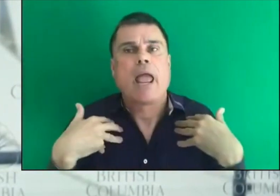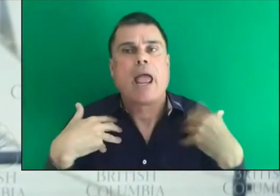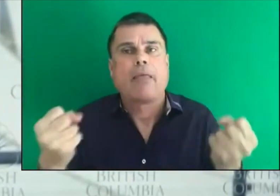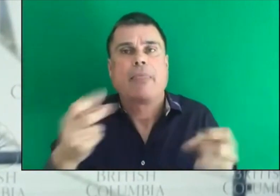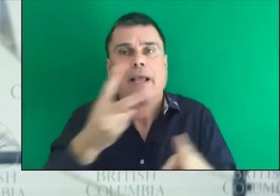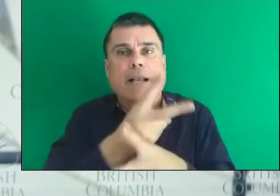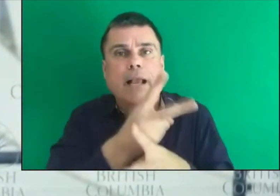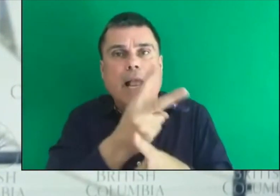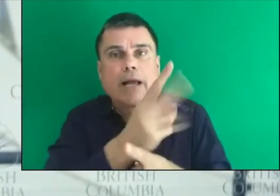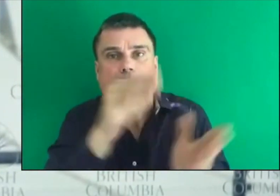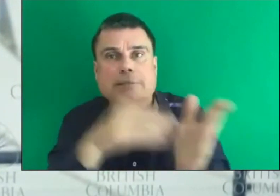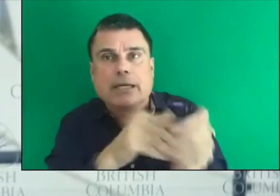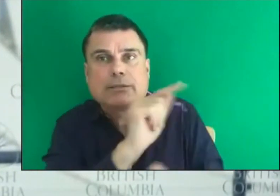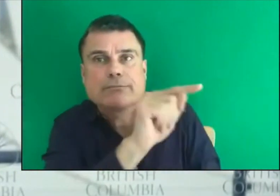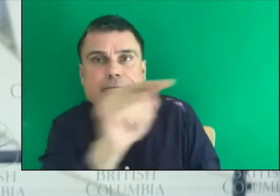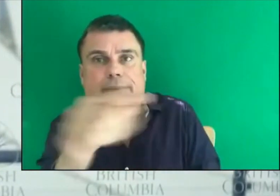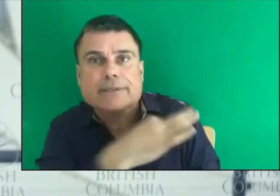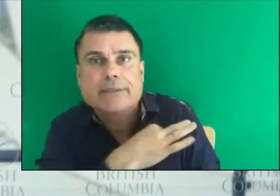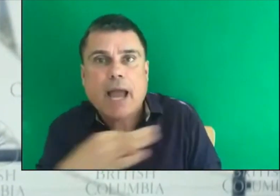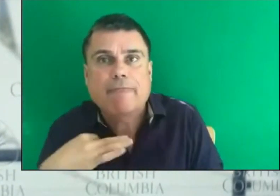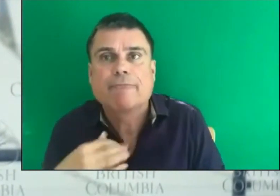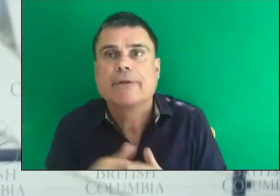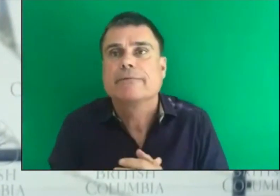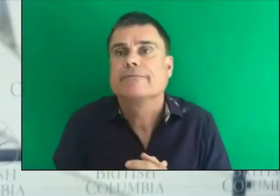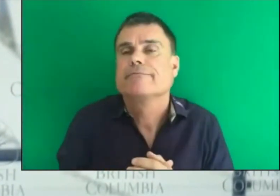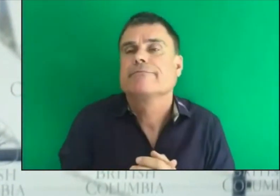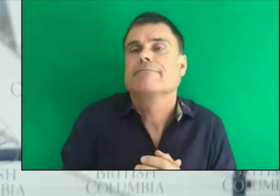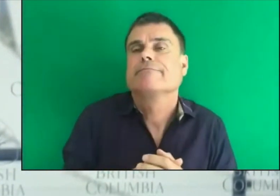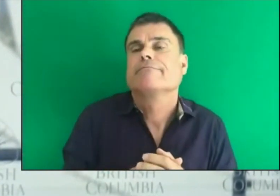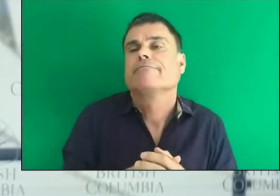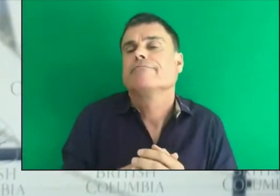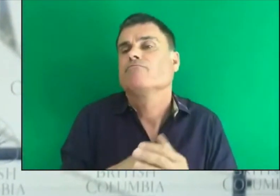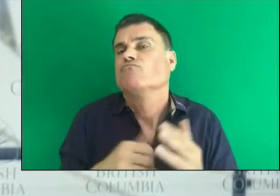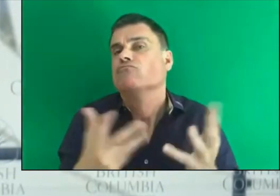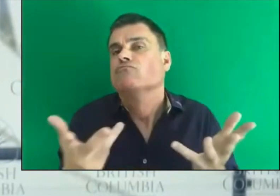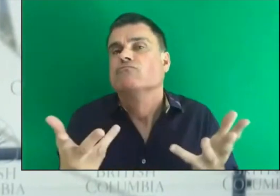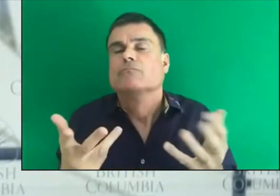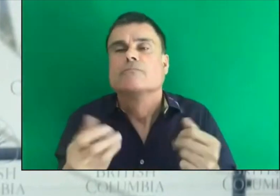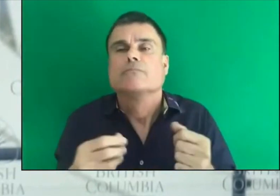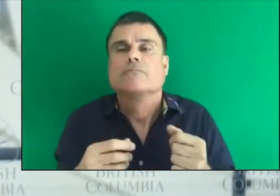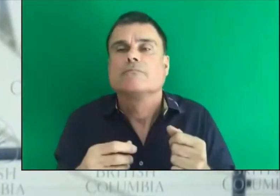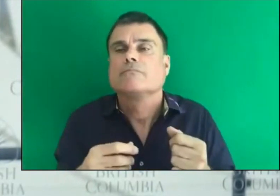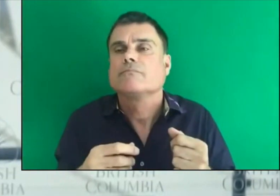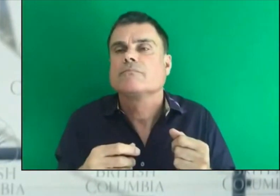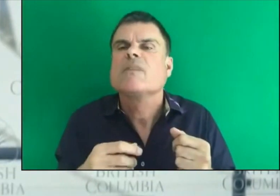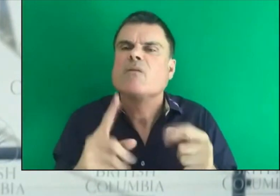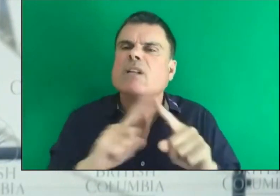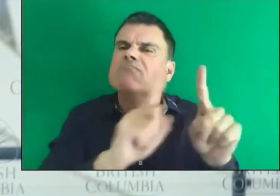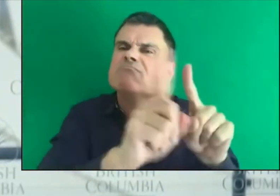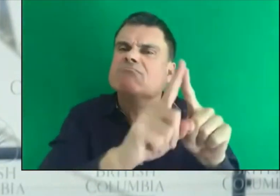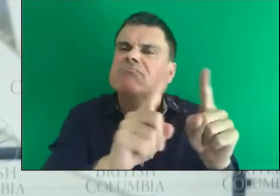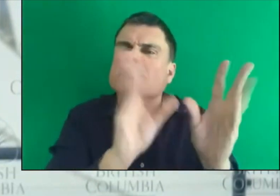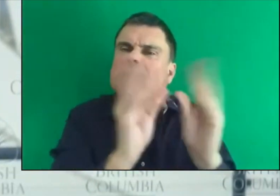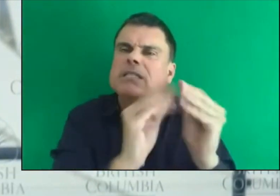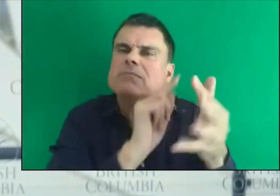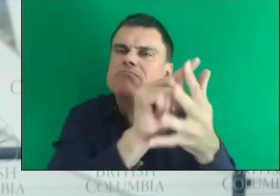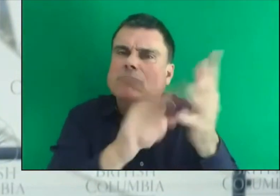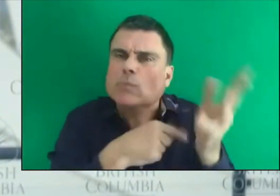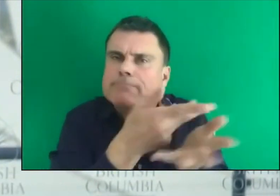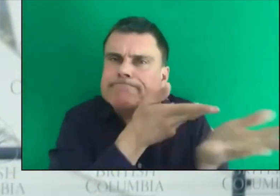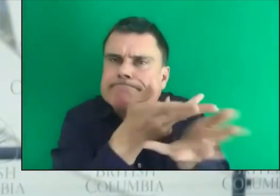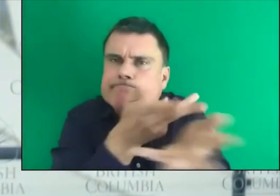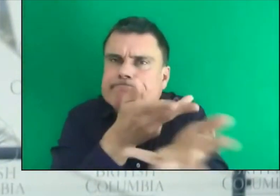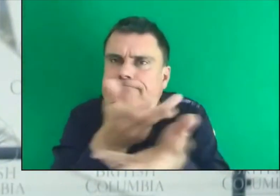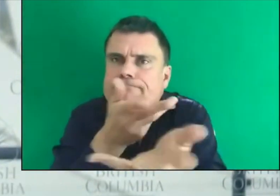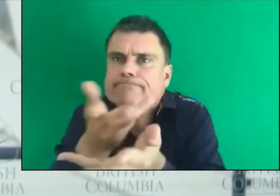Dix as well, but we have been working with our Fraser Health colleagues and have had a number of conversations with local